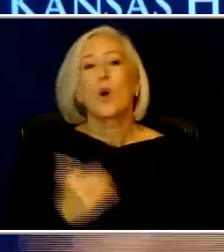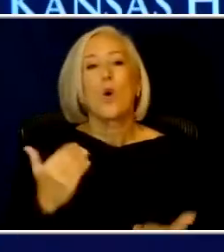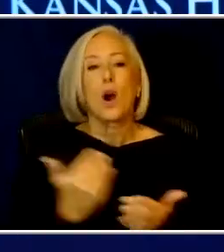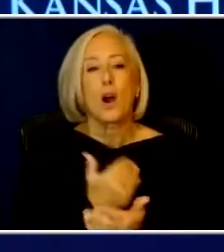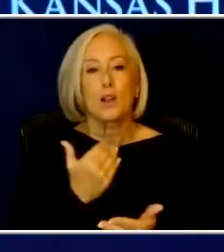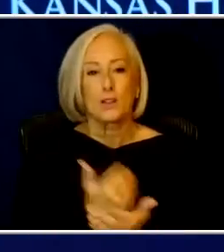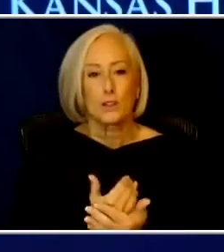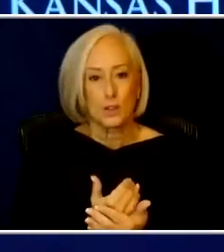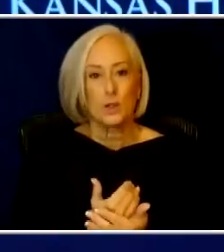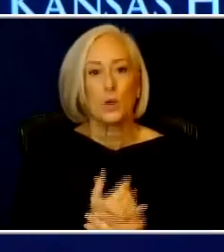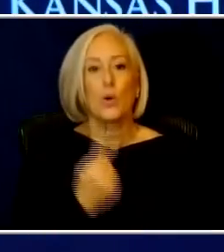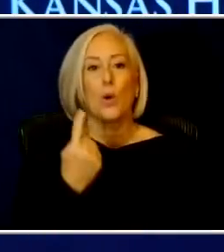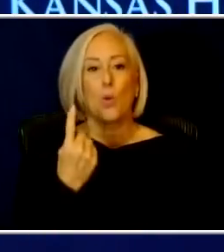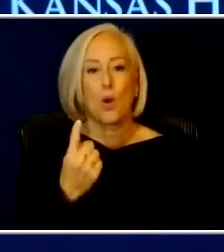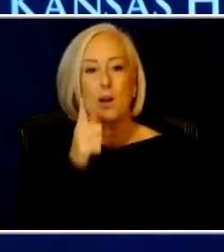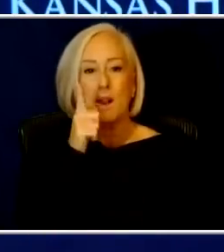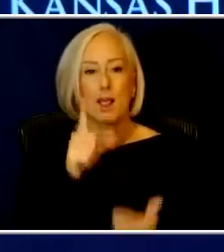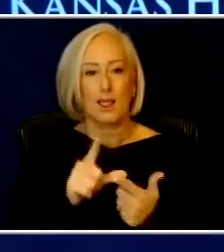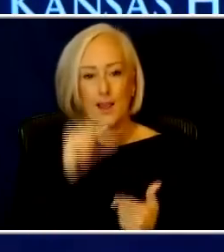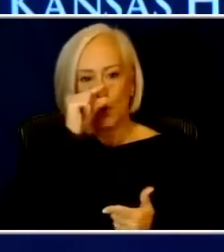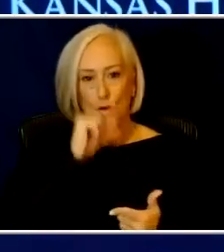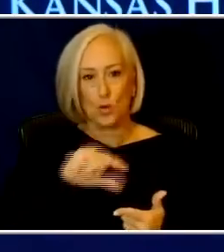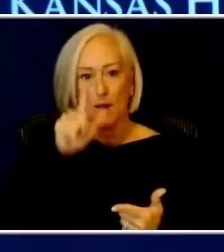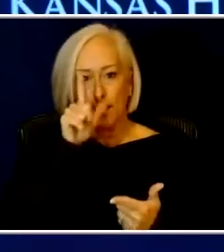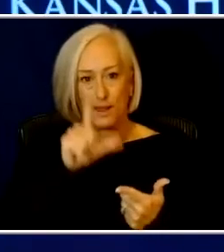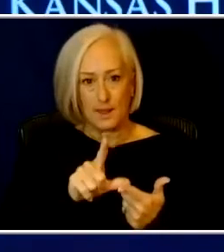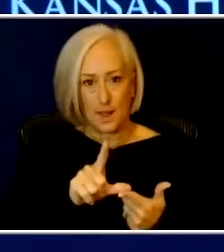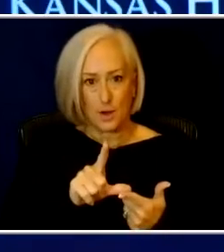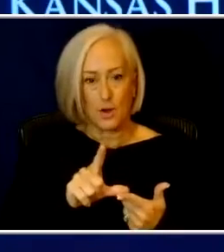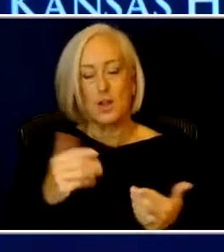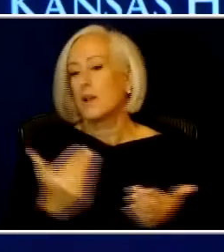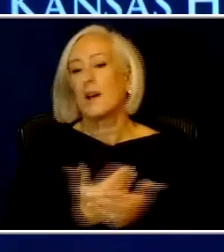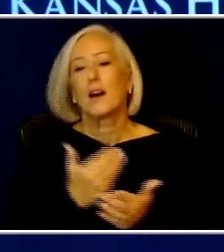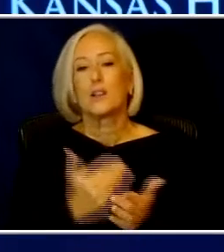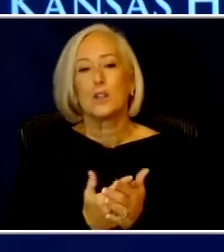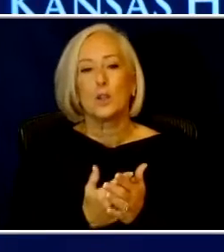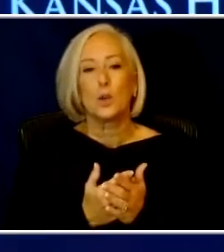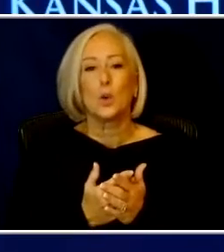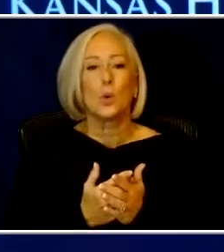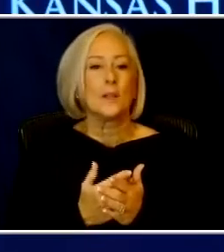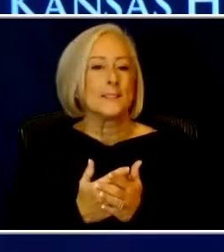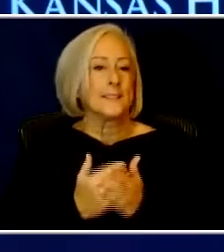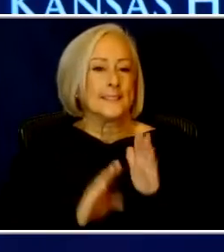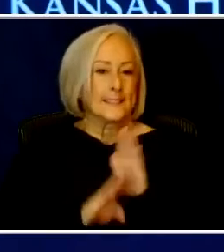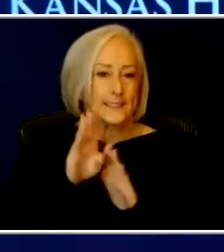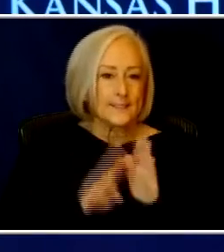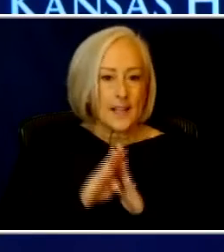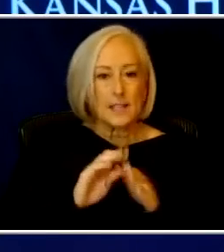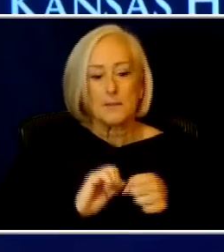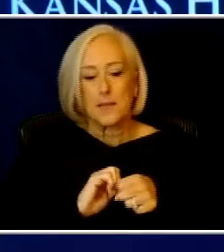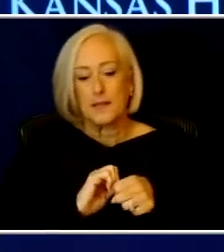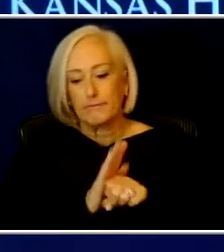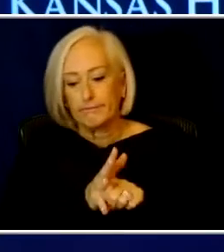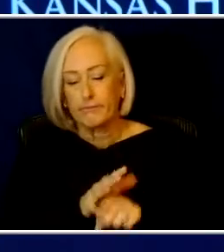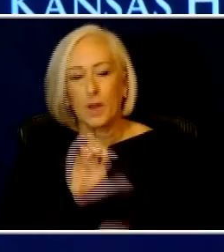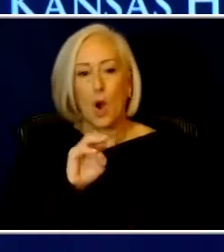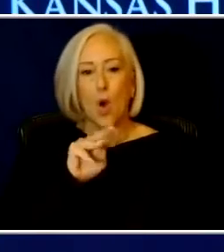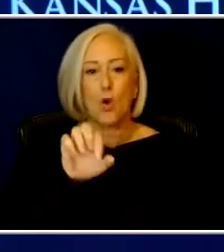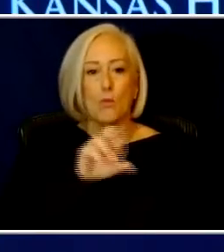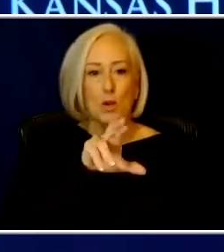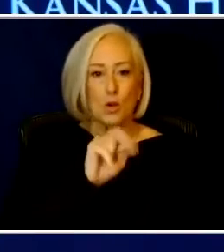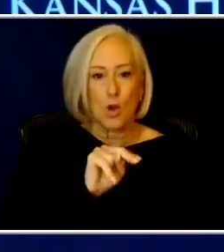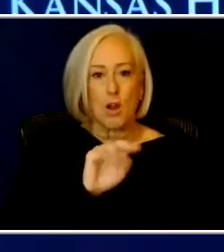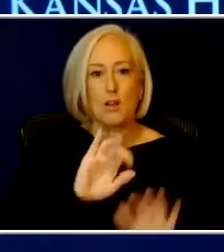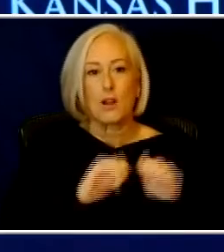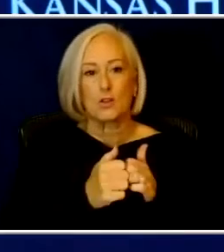of potentially immune-evading Omicron spin-offs, or even others that aren't related to Omicron, are starting to pop up all over the